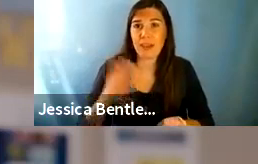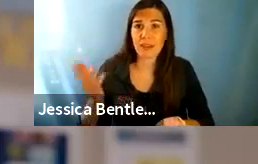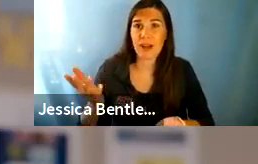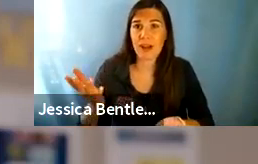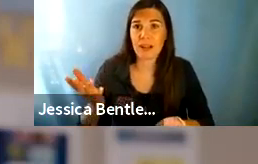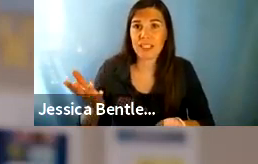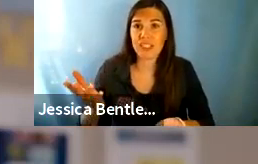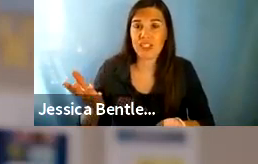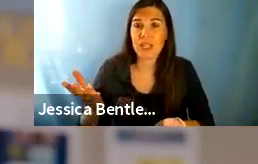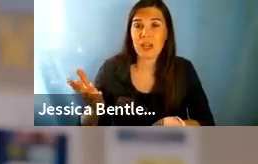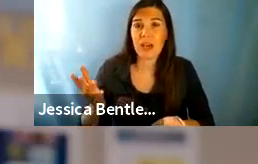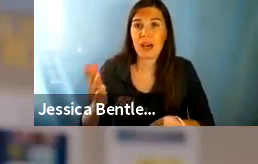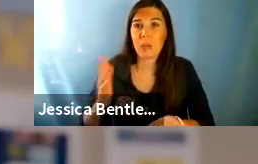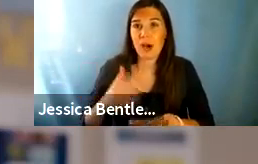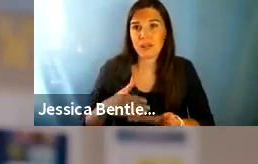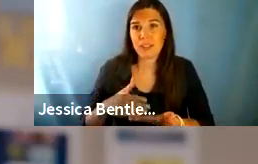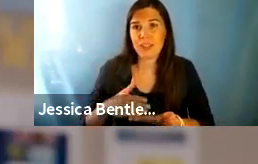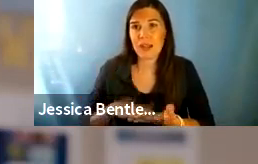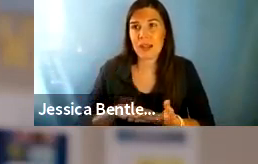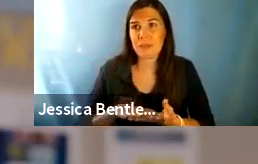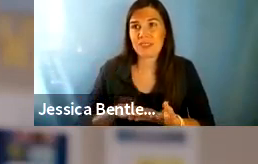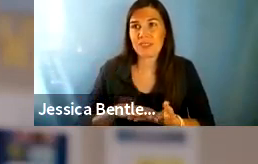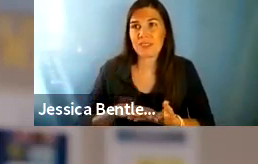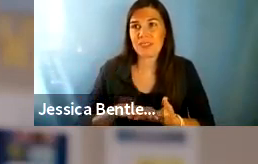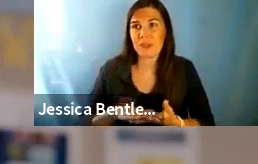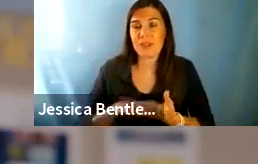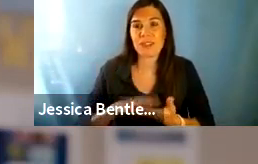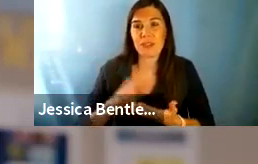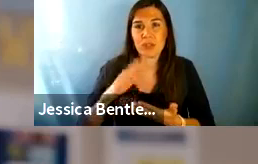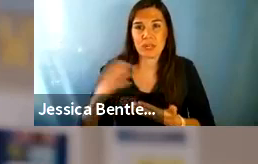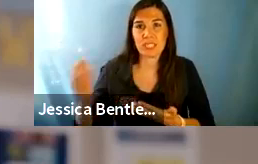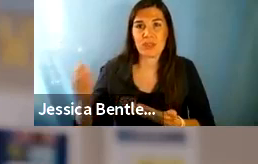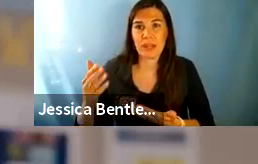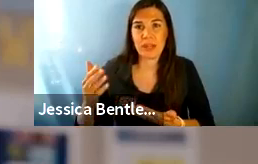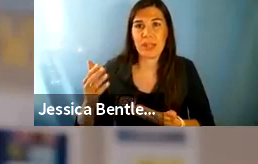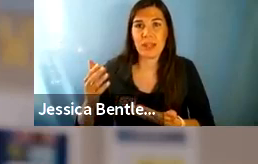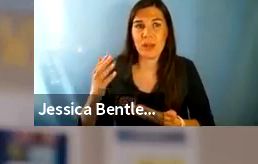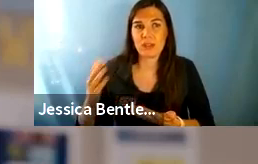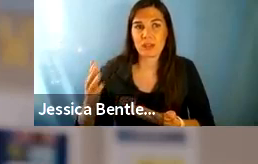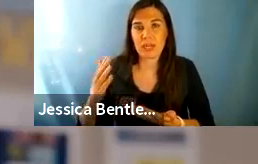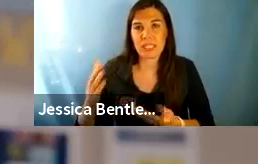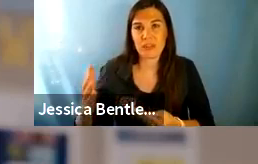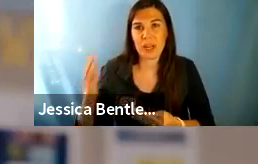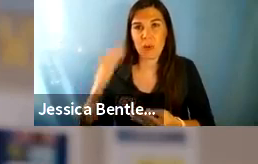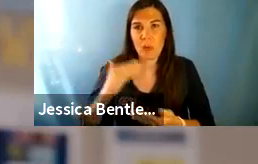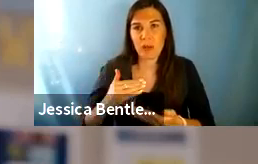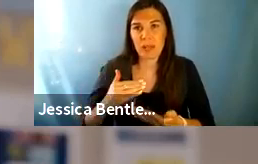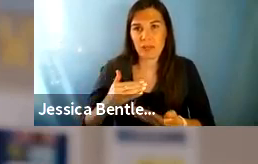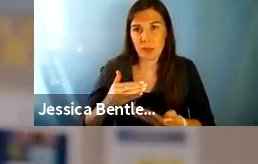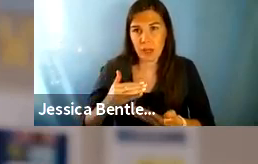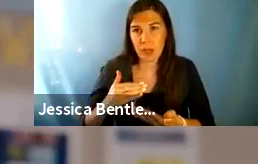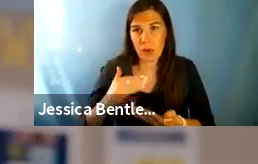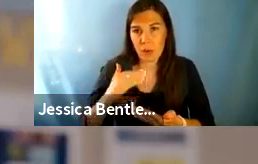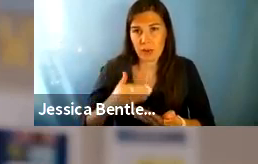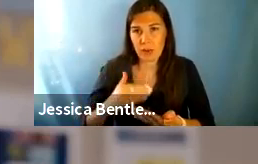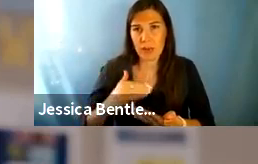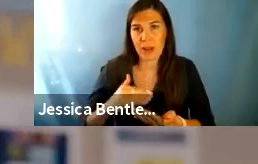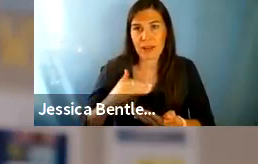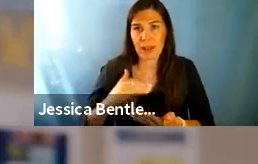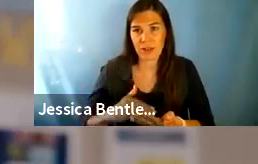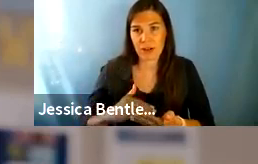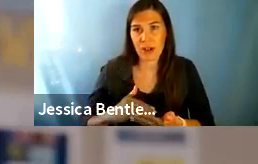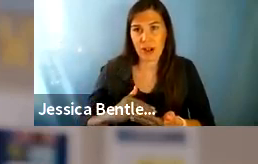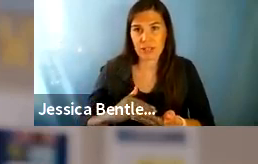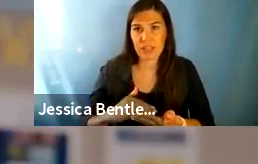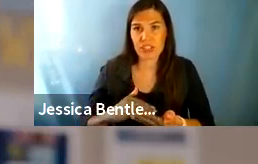at their other college. Oftentimes, students who transfer in will transfer in one level below where they were